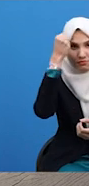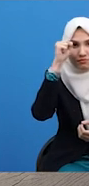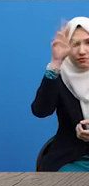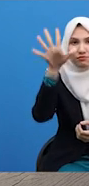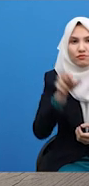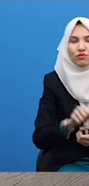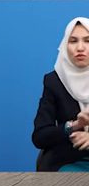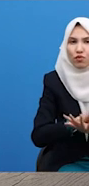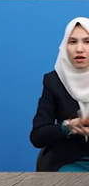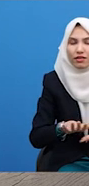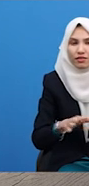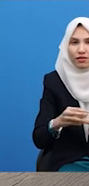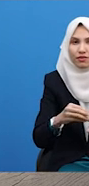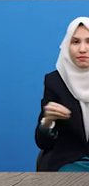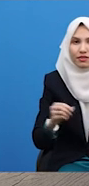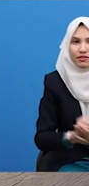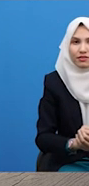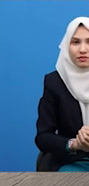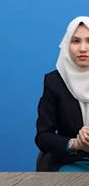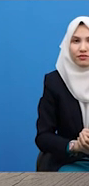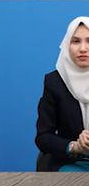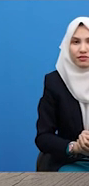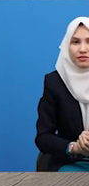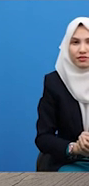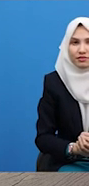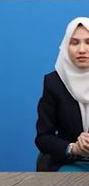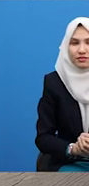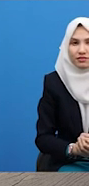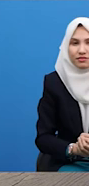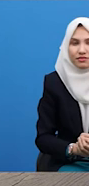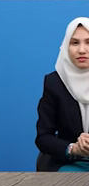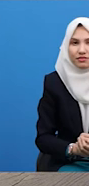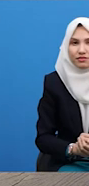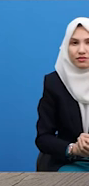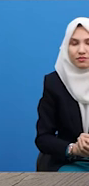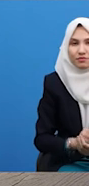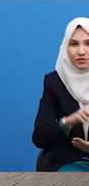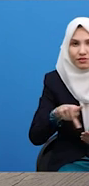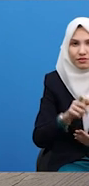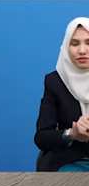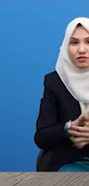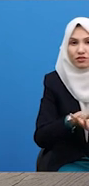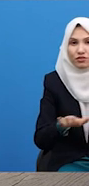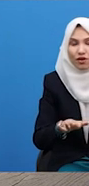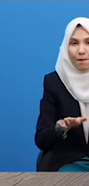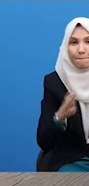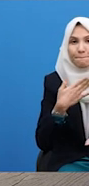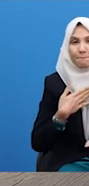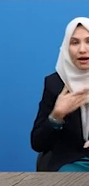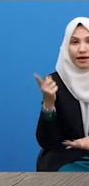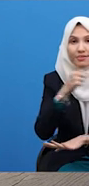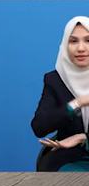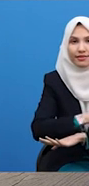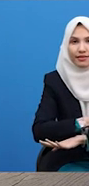selected for this position. Ah, just not my day. Another rejection. I